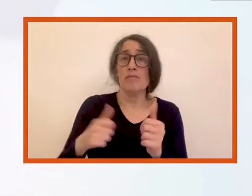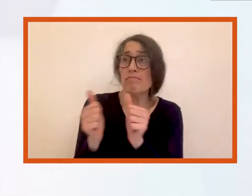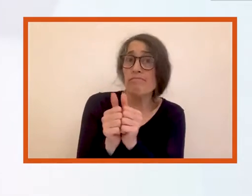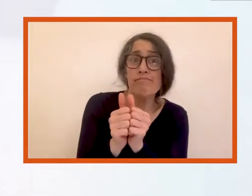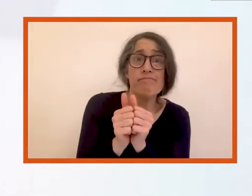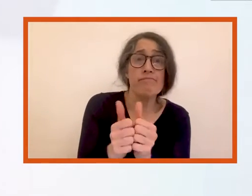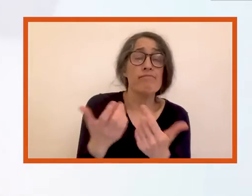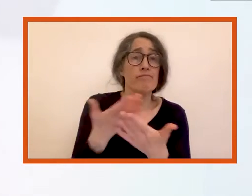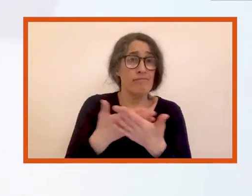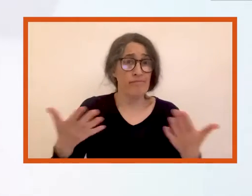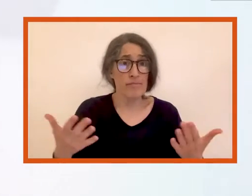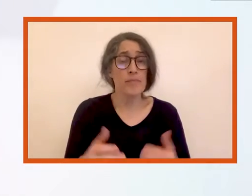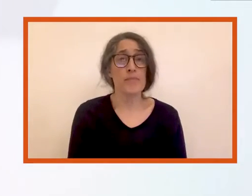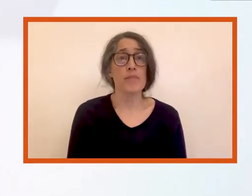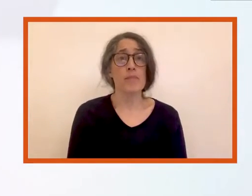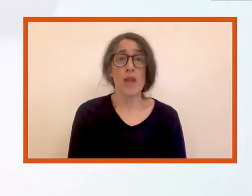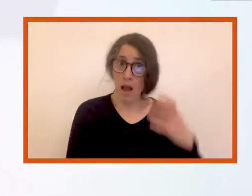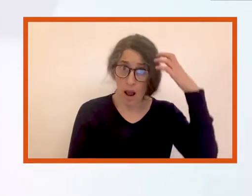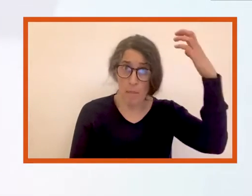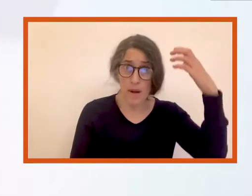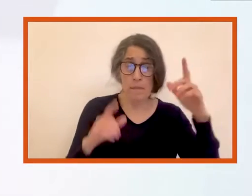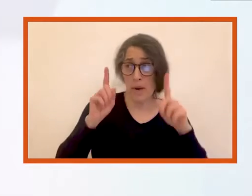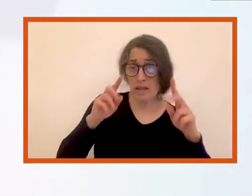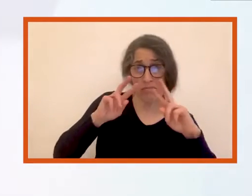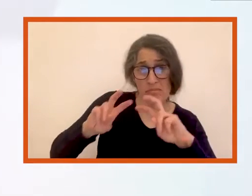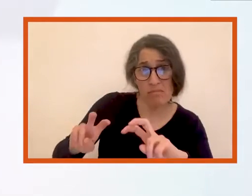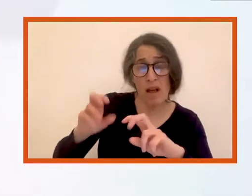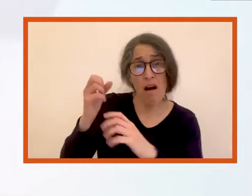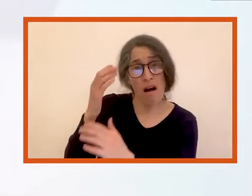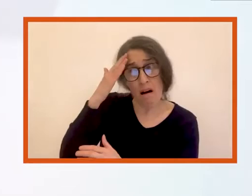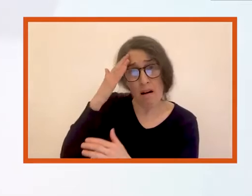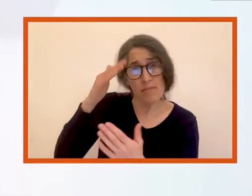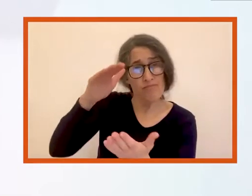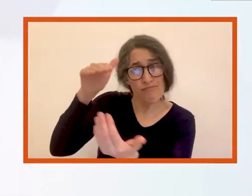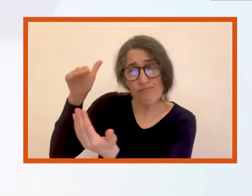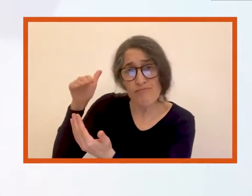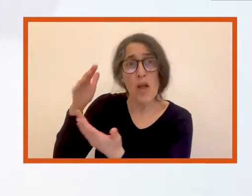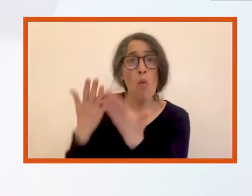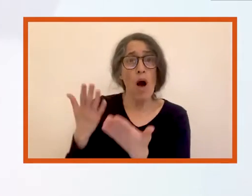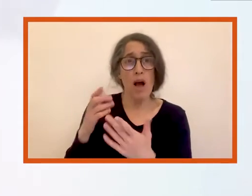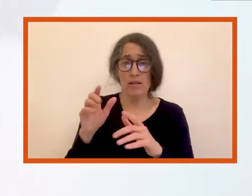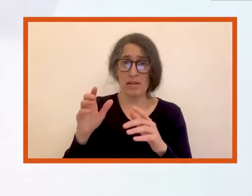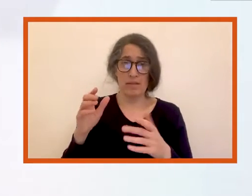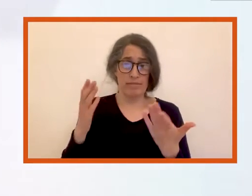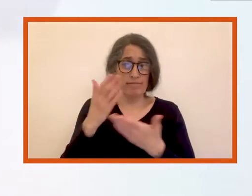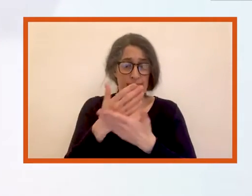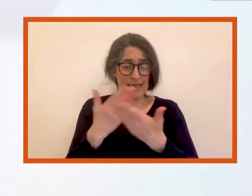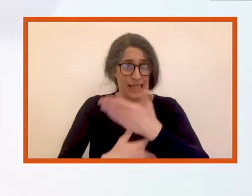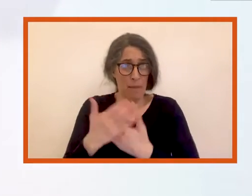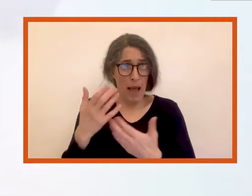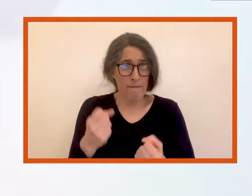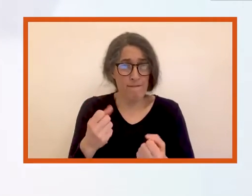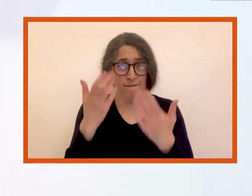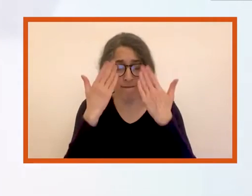for persons with disabilities and their families. To know who needs what kind of support, government needs to